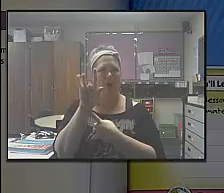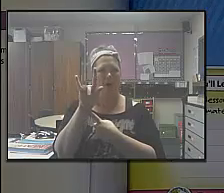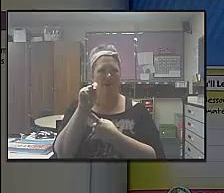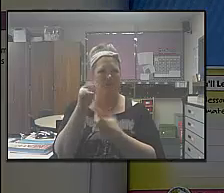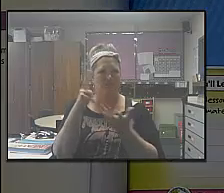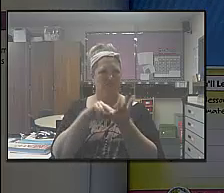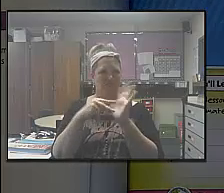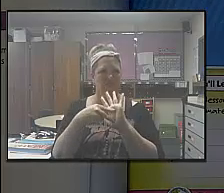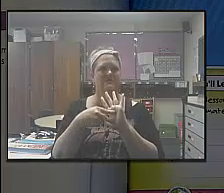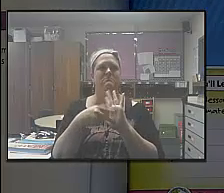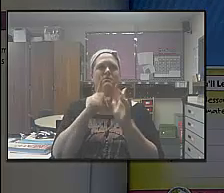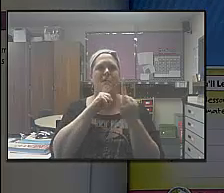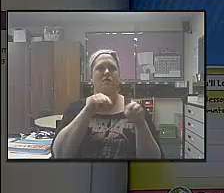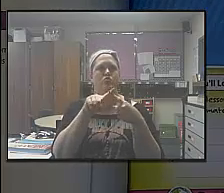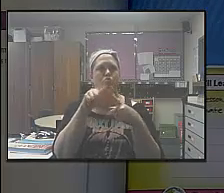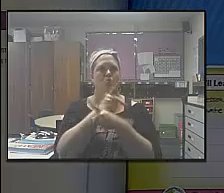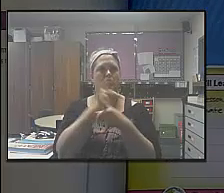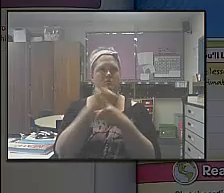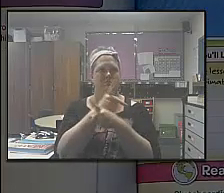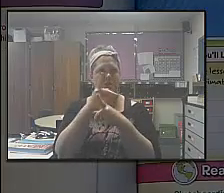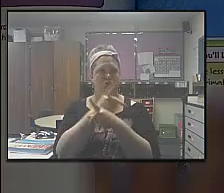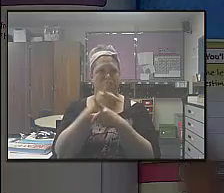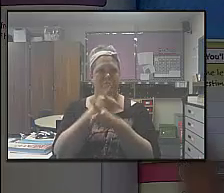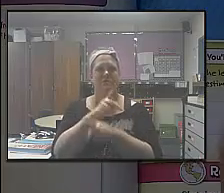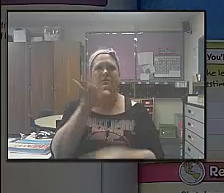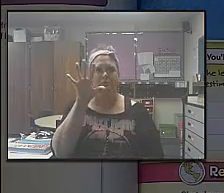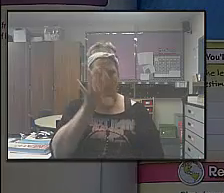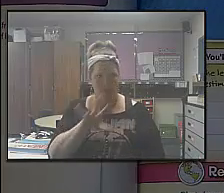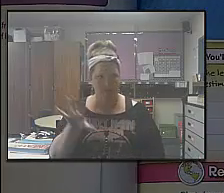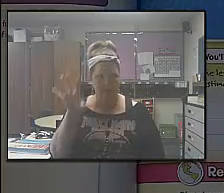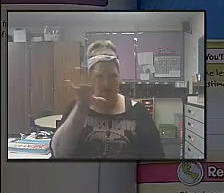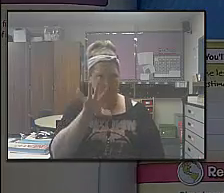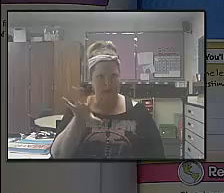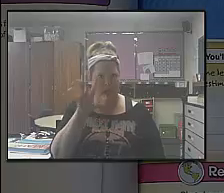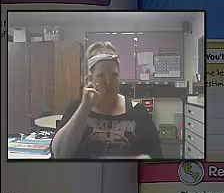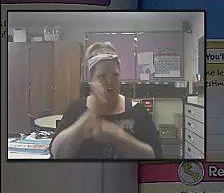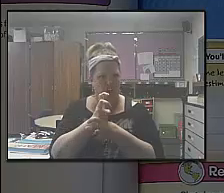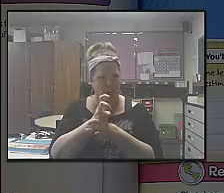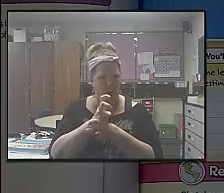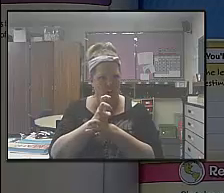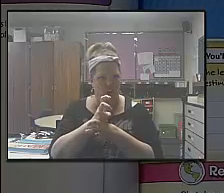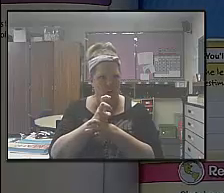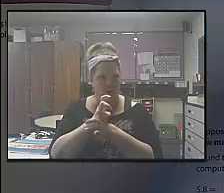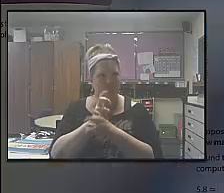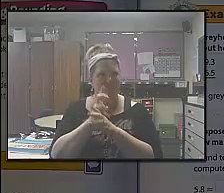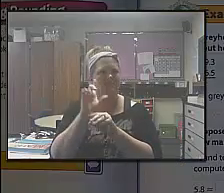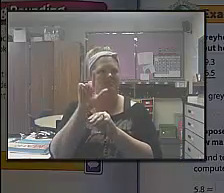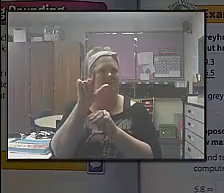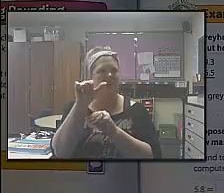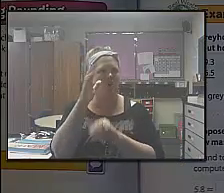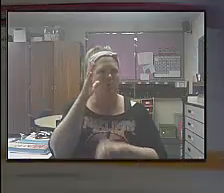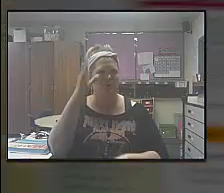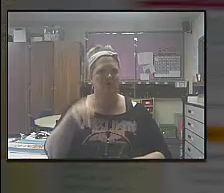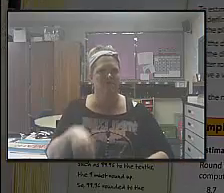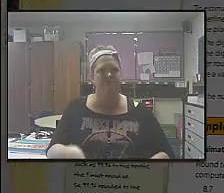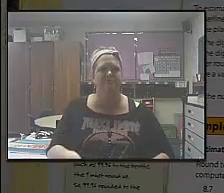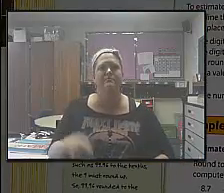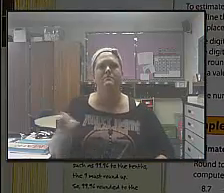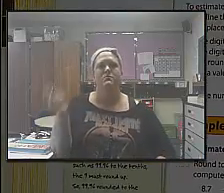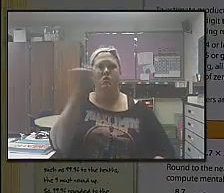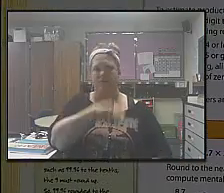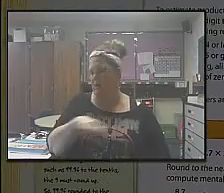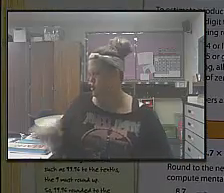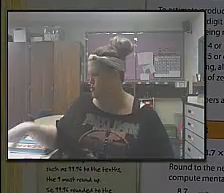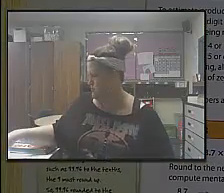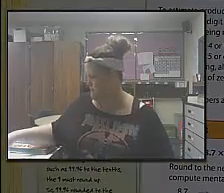Multiplication. Okay. Again, this page tends to be a little bit more difficult. Coming back. This is all about real page, and you guys are